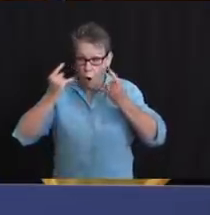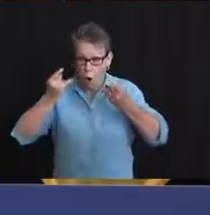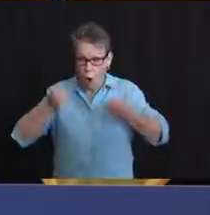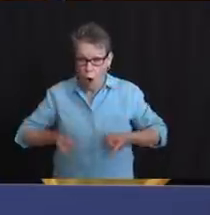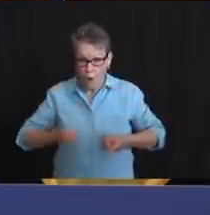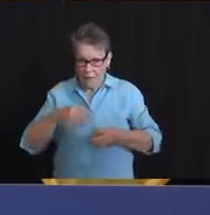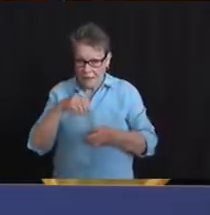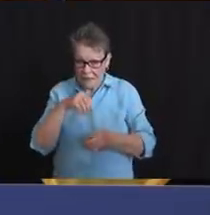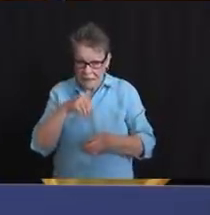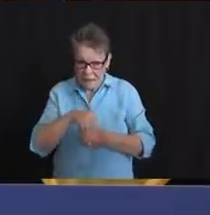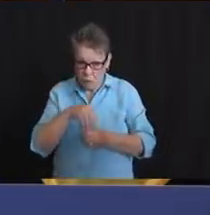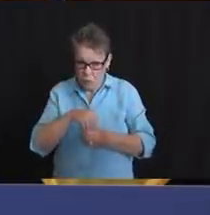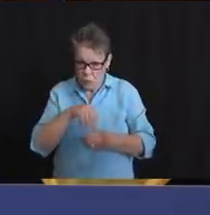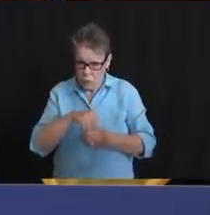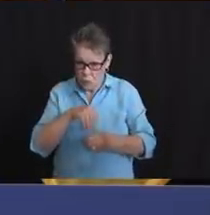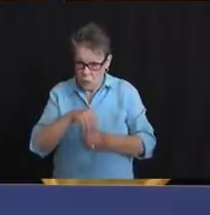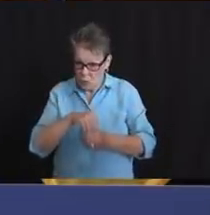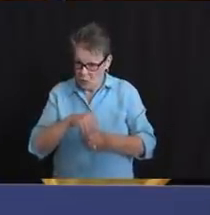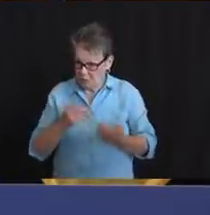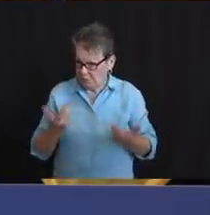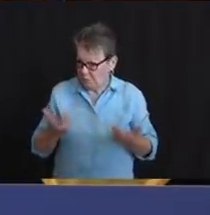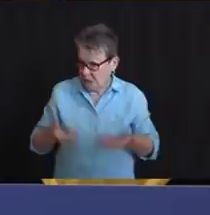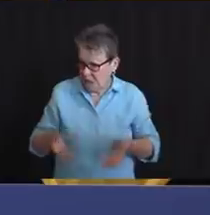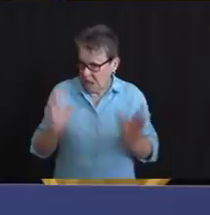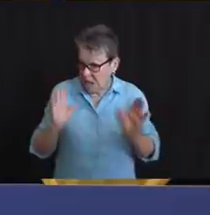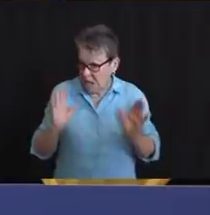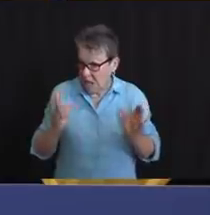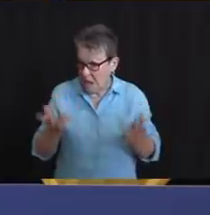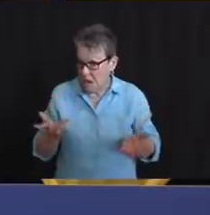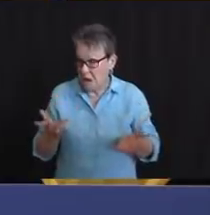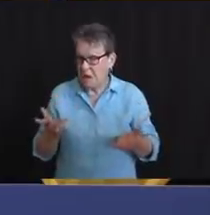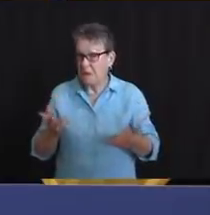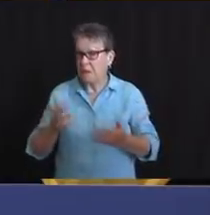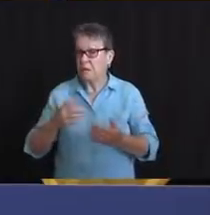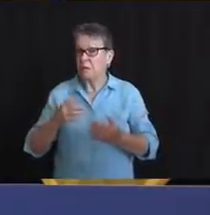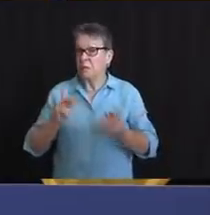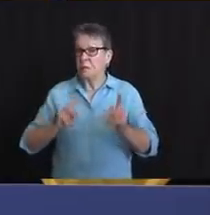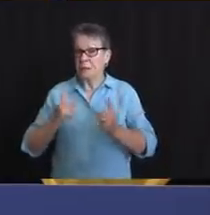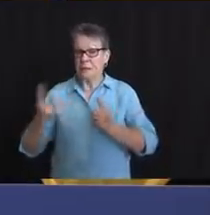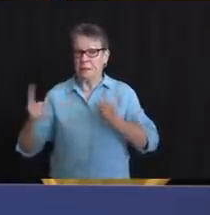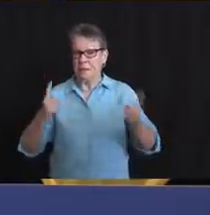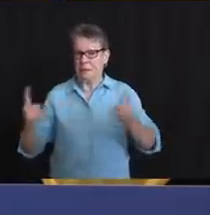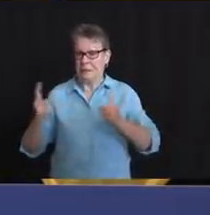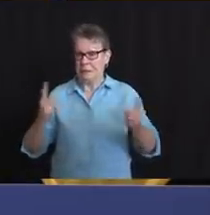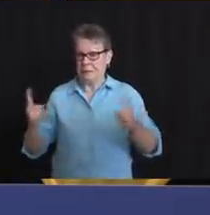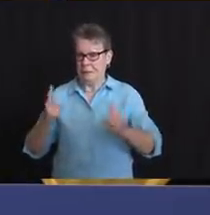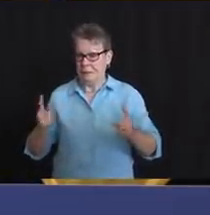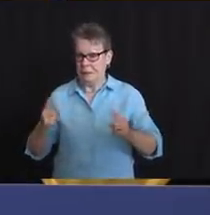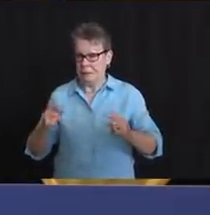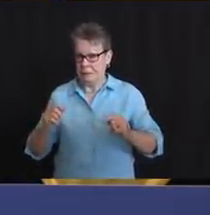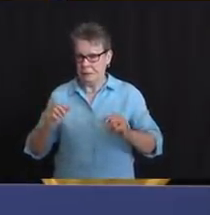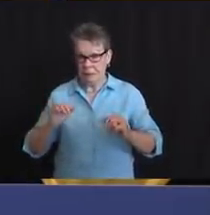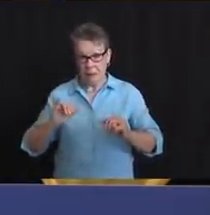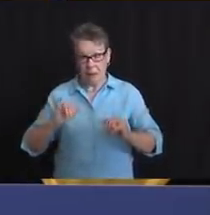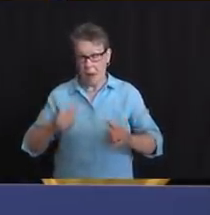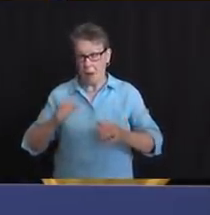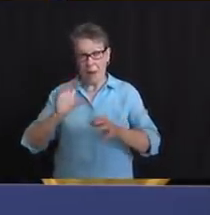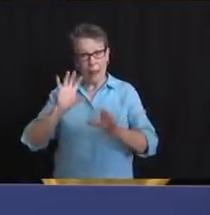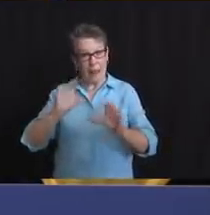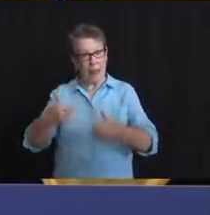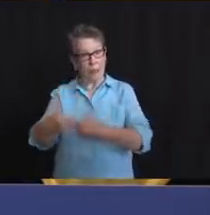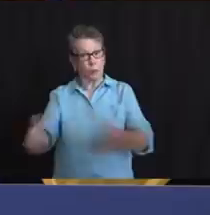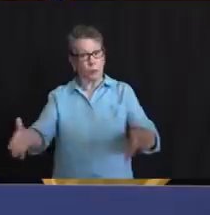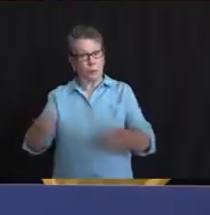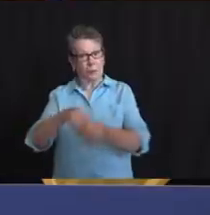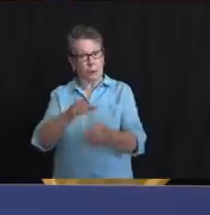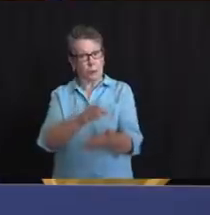to classrooms? You've committed to working with lawmakers to decide how to spend the ARP money, but